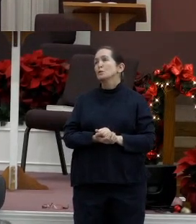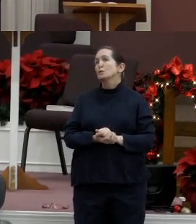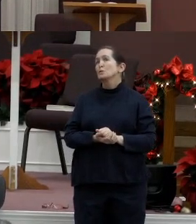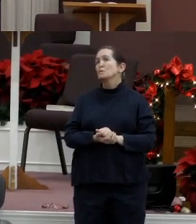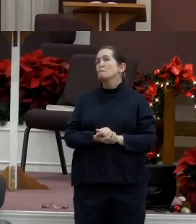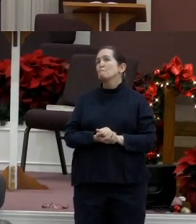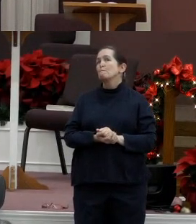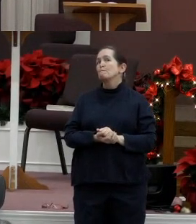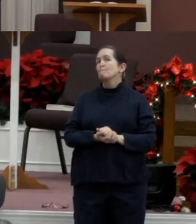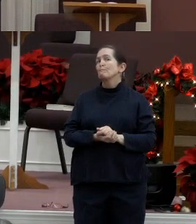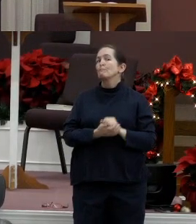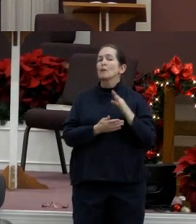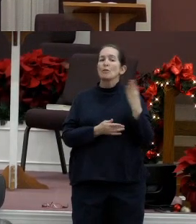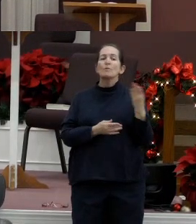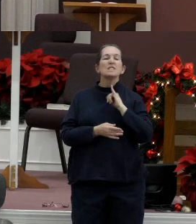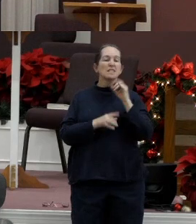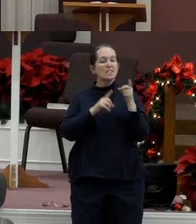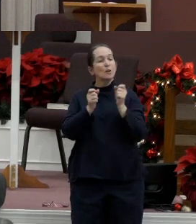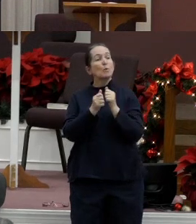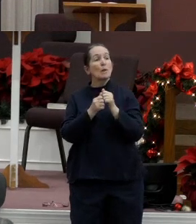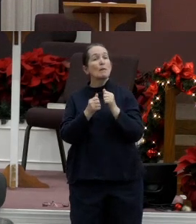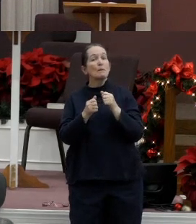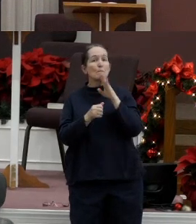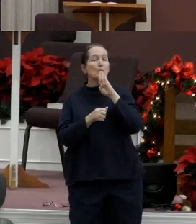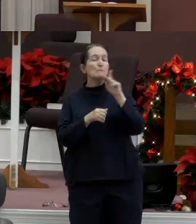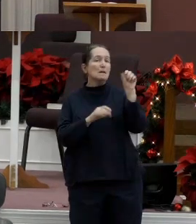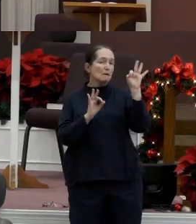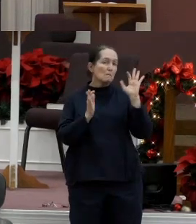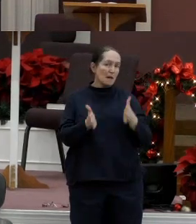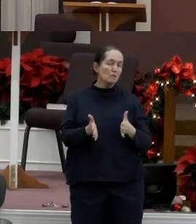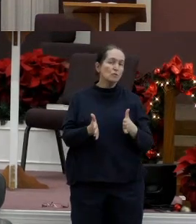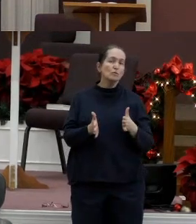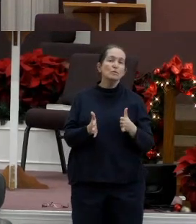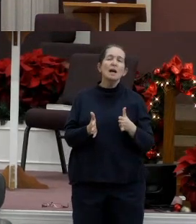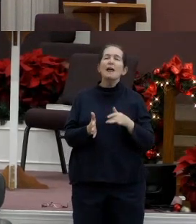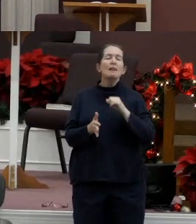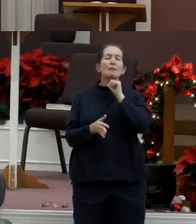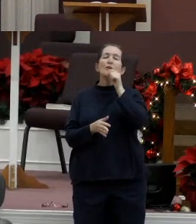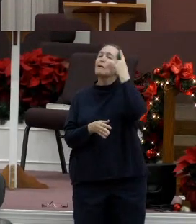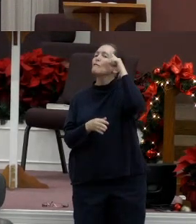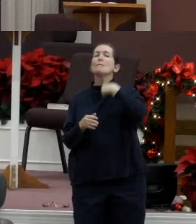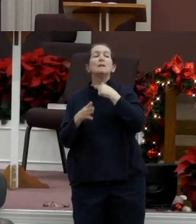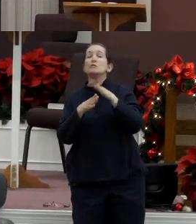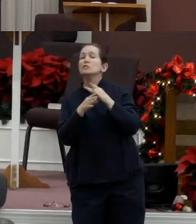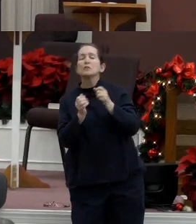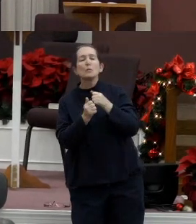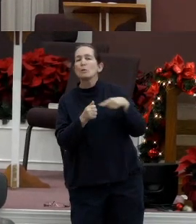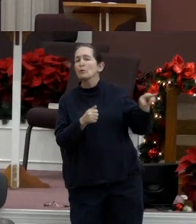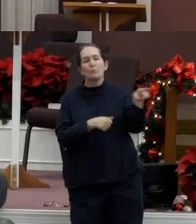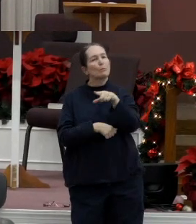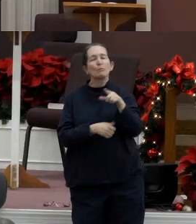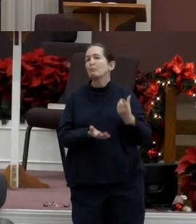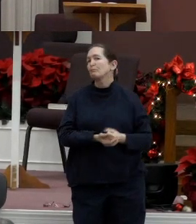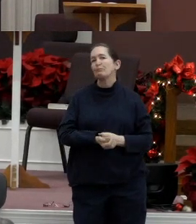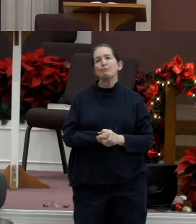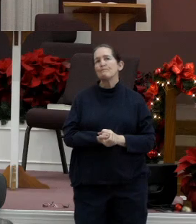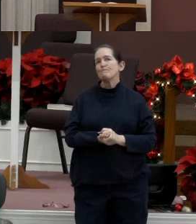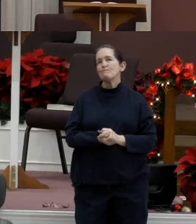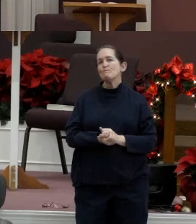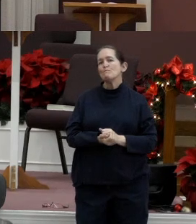You know, there are things that I deal with as a pastor that are not for me to share with you.